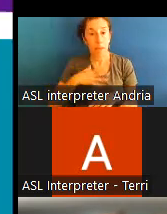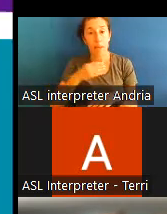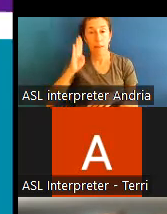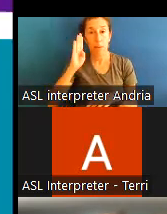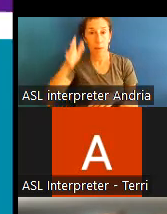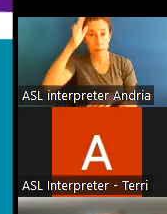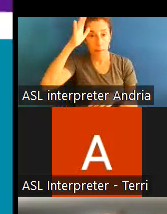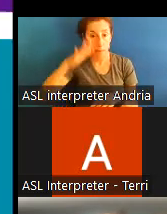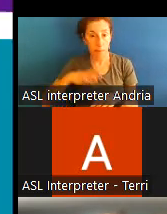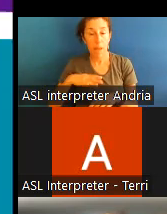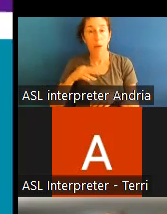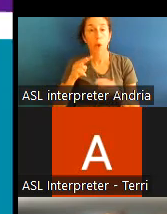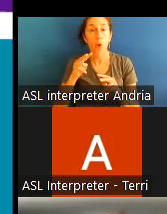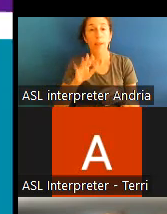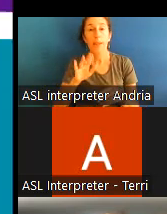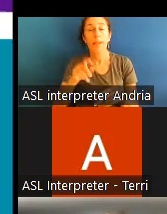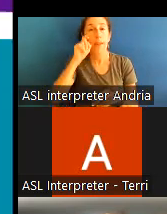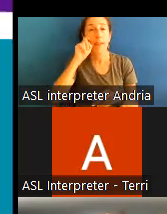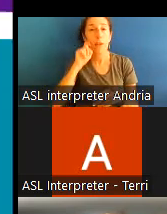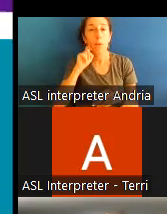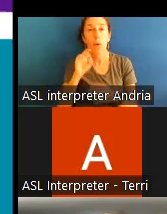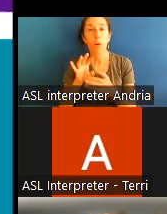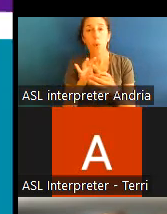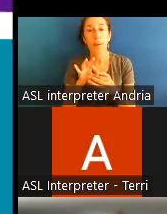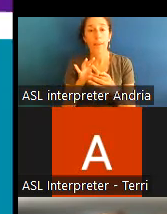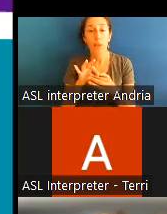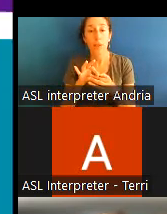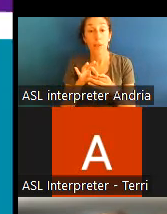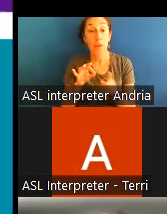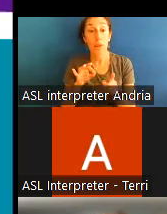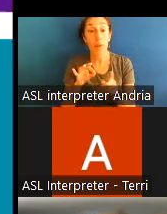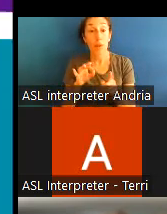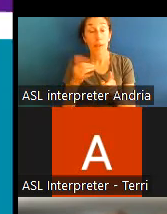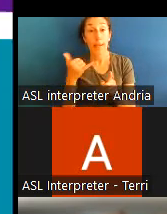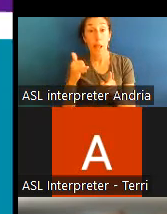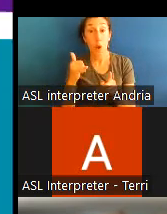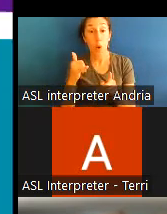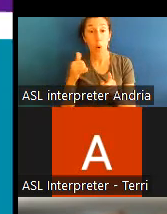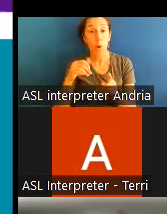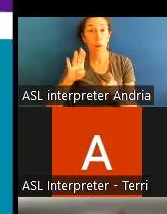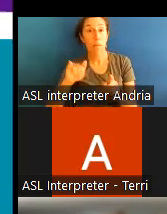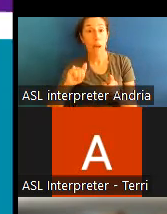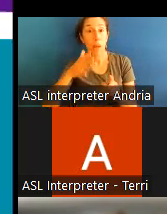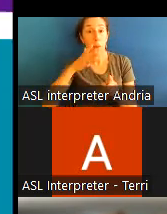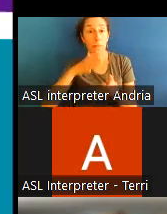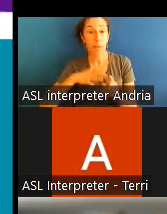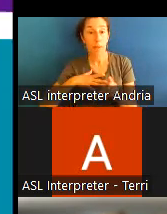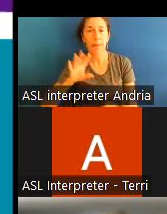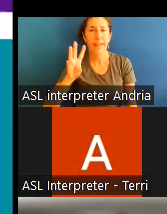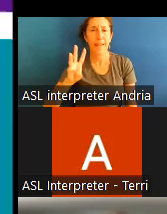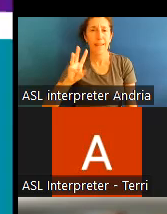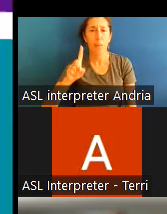bisexual women at 61%. That is such a ridiculously high number compared